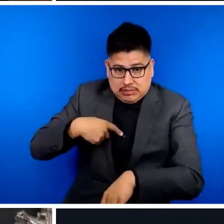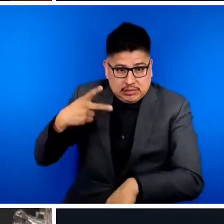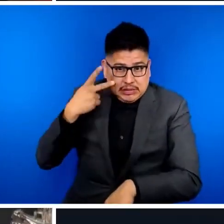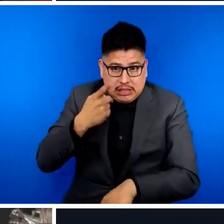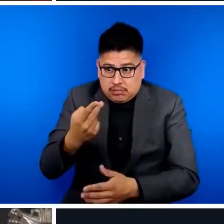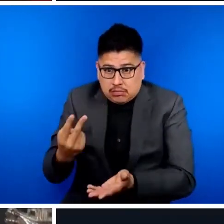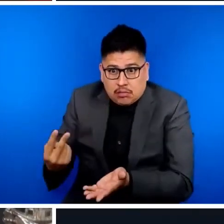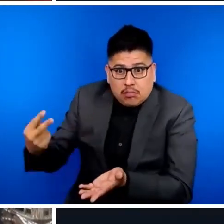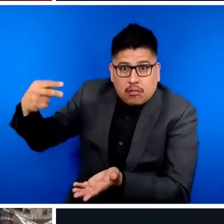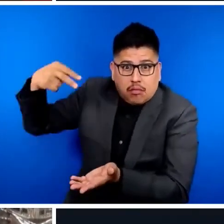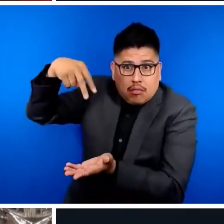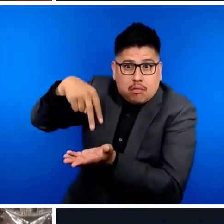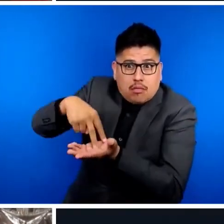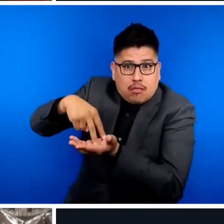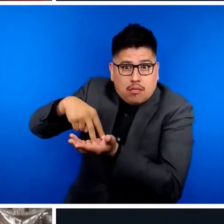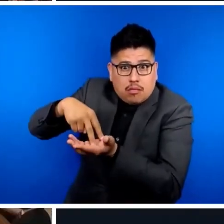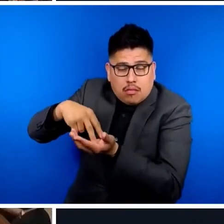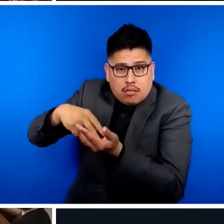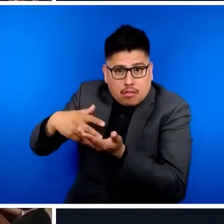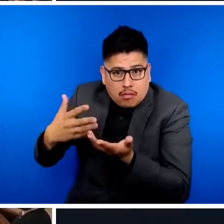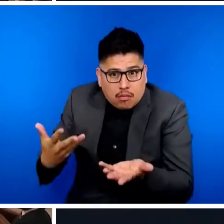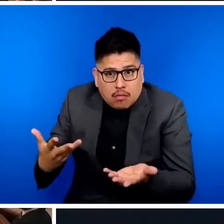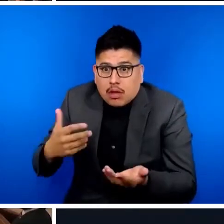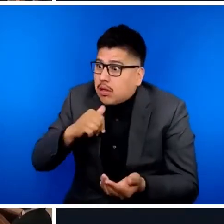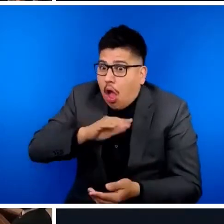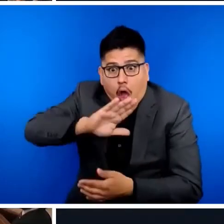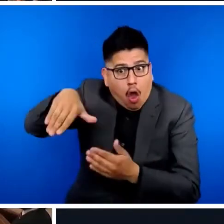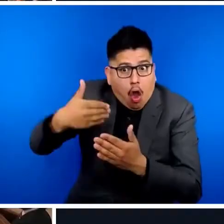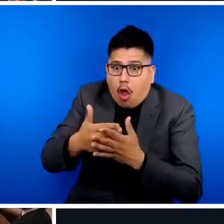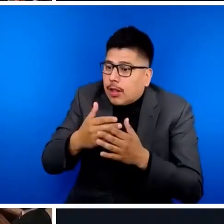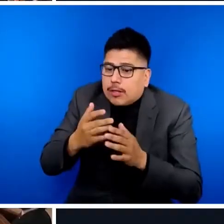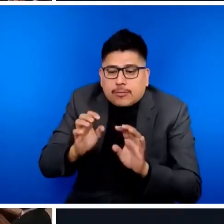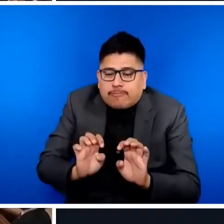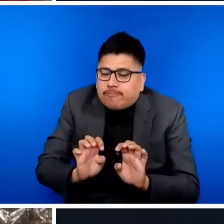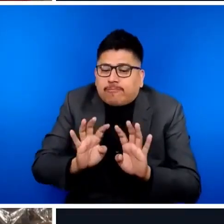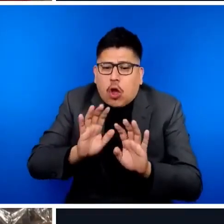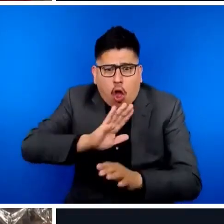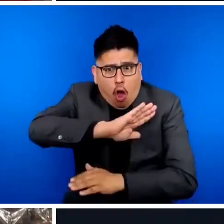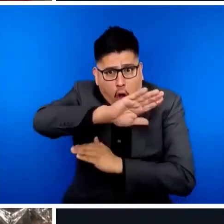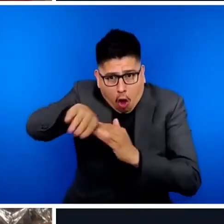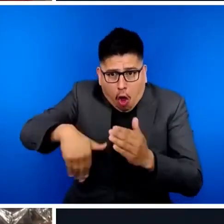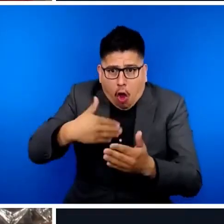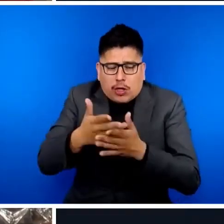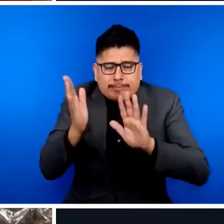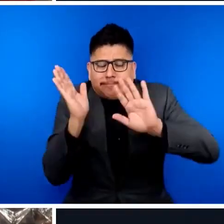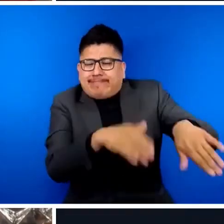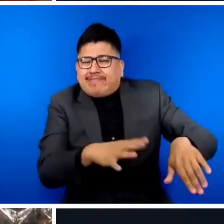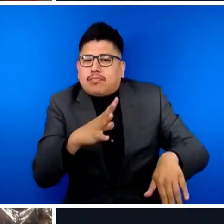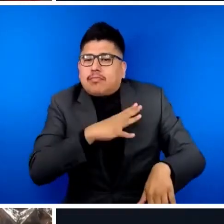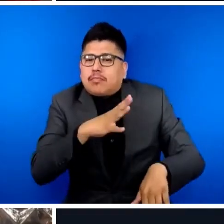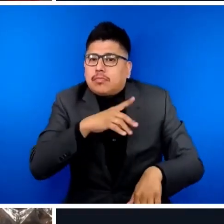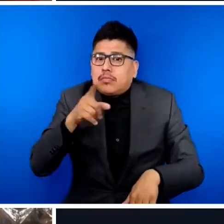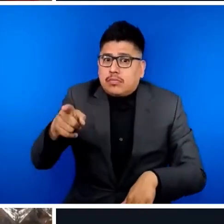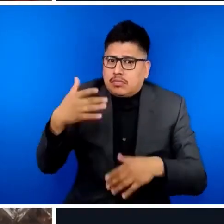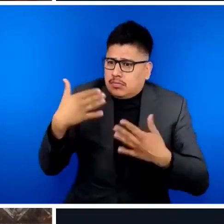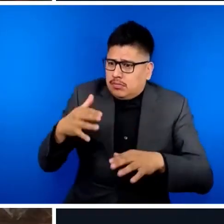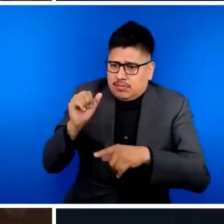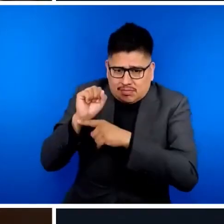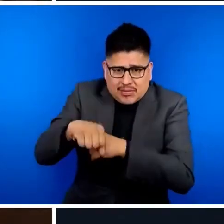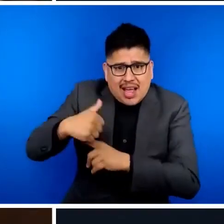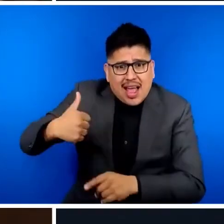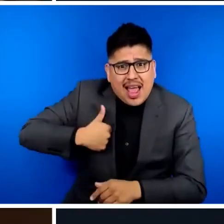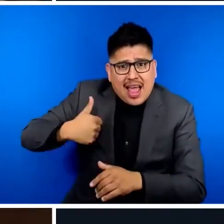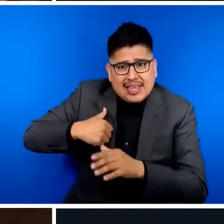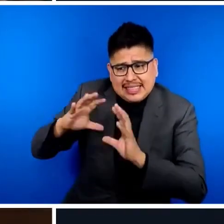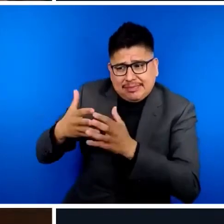And actually, not all of them did get up. But they beat a fantastic Canadian team in overtime, as